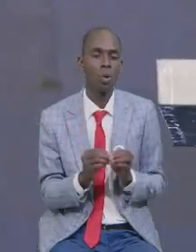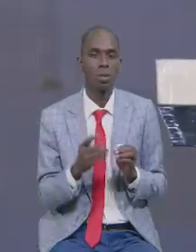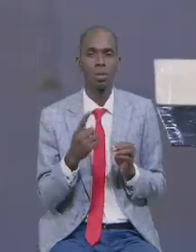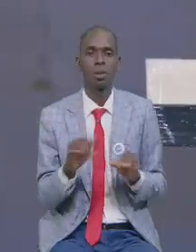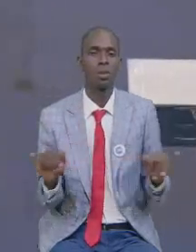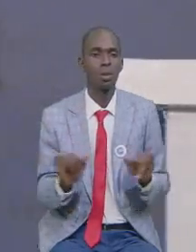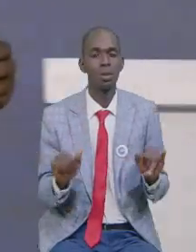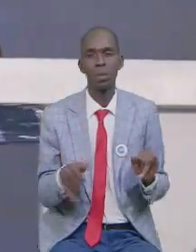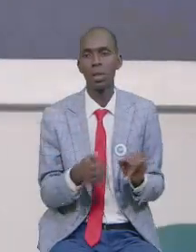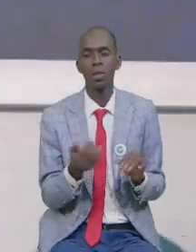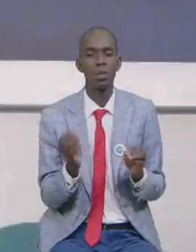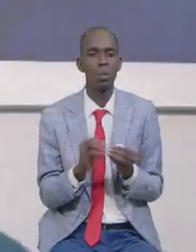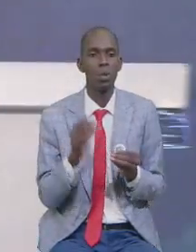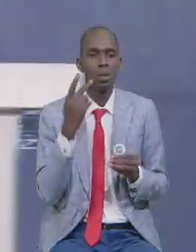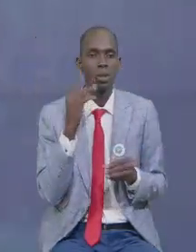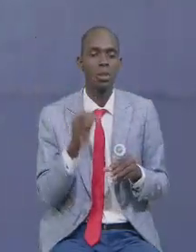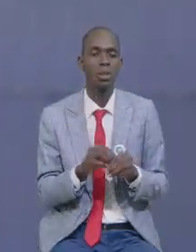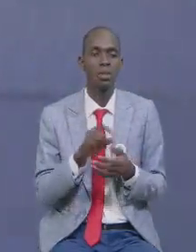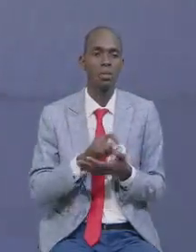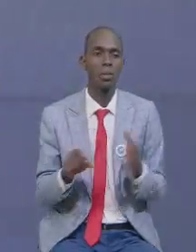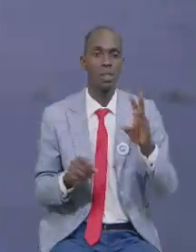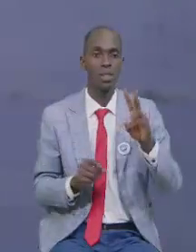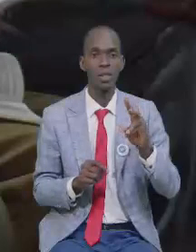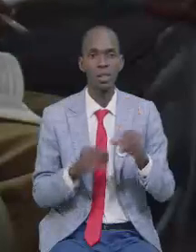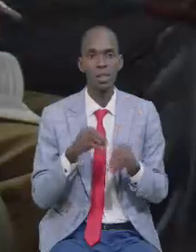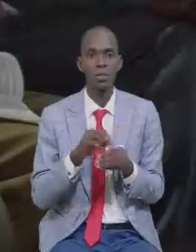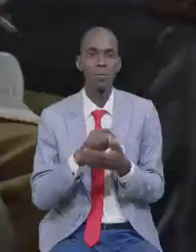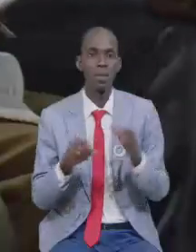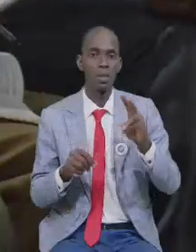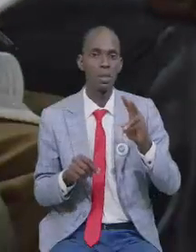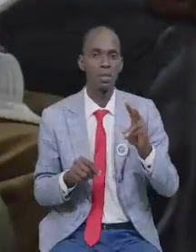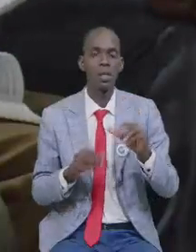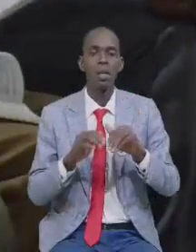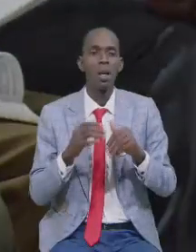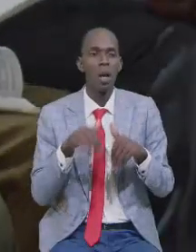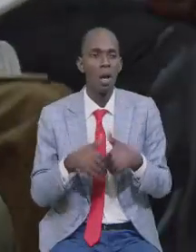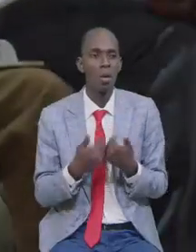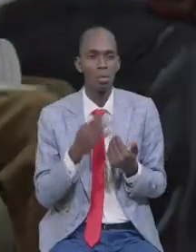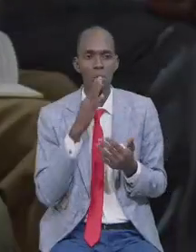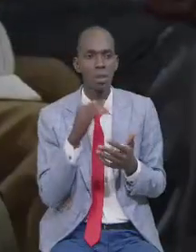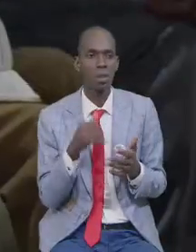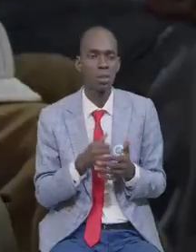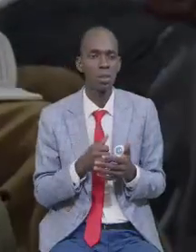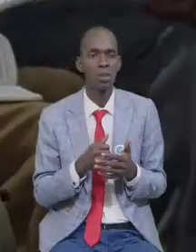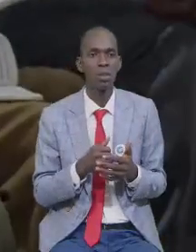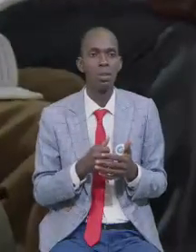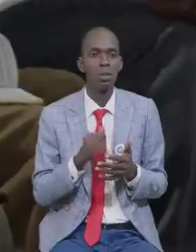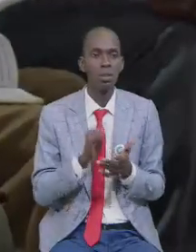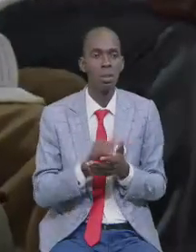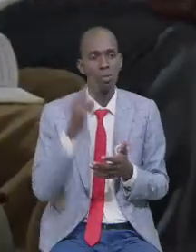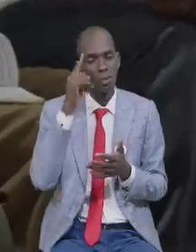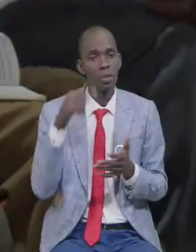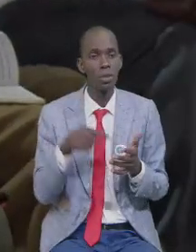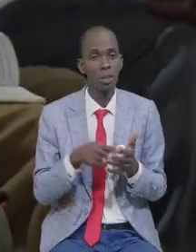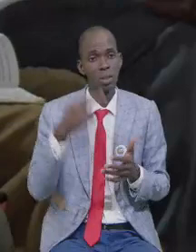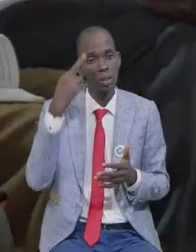anymore. Look at verses in verse 16. In verse 16, how be it, for this cause I received